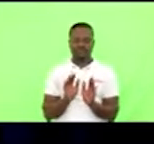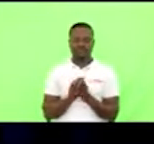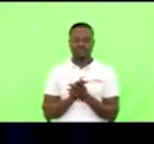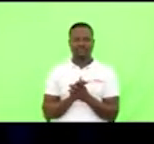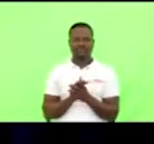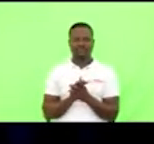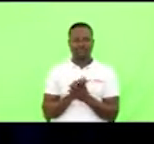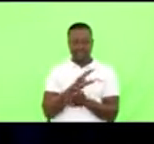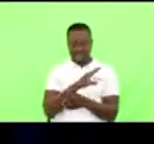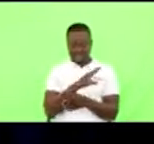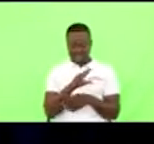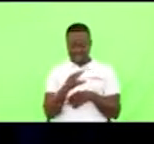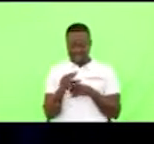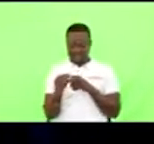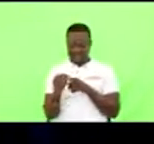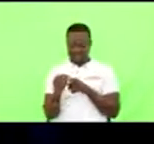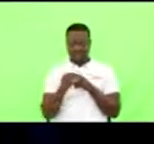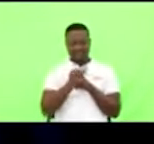word "and"